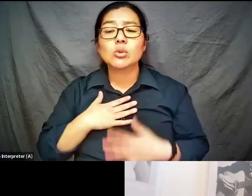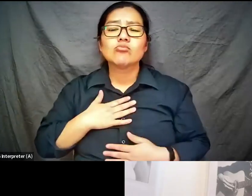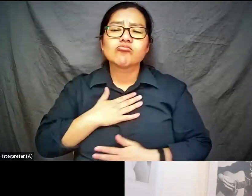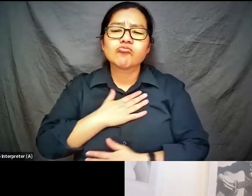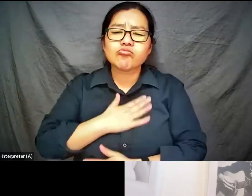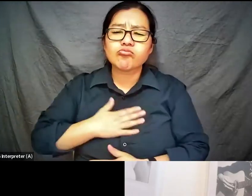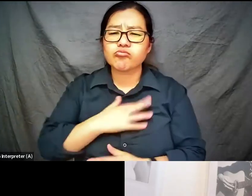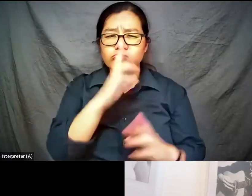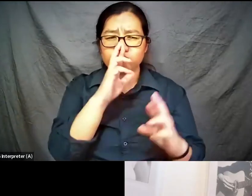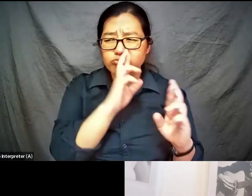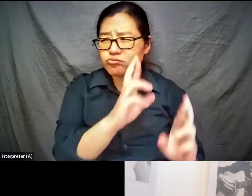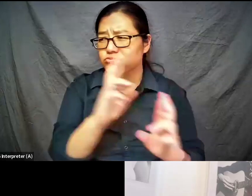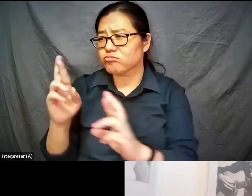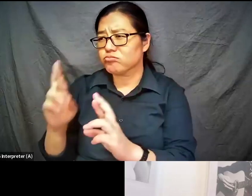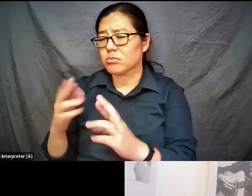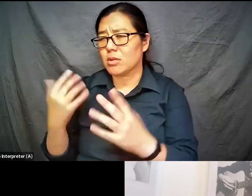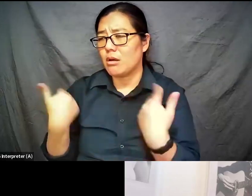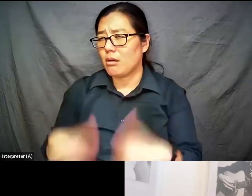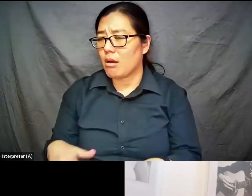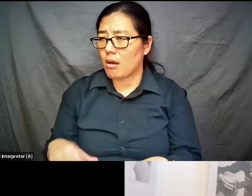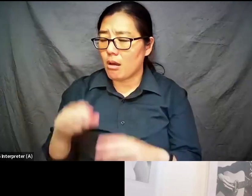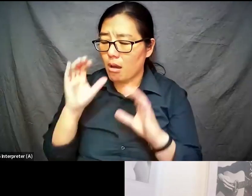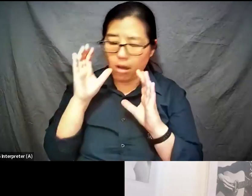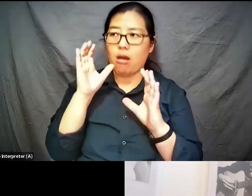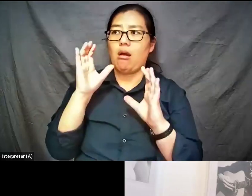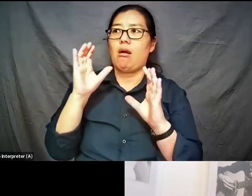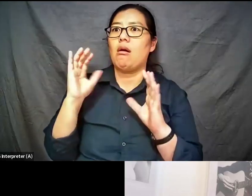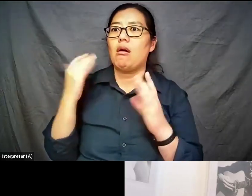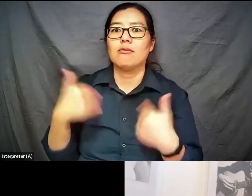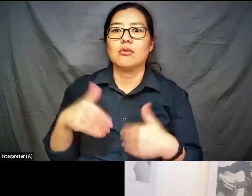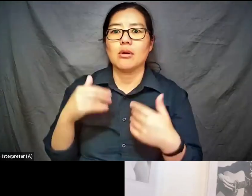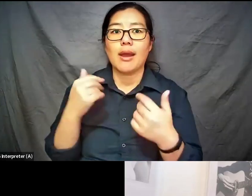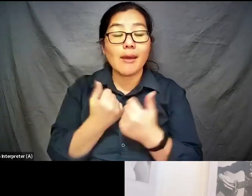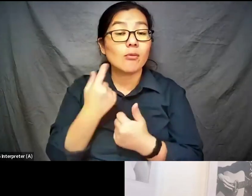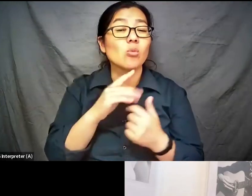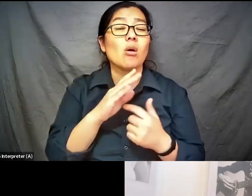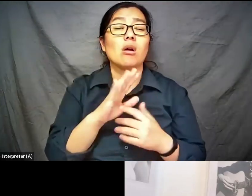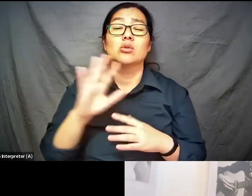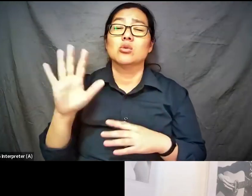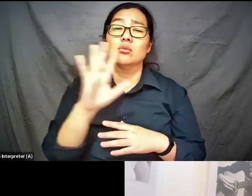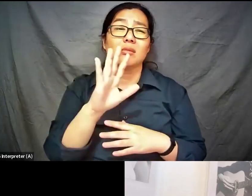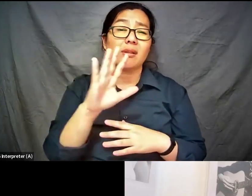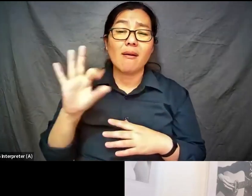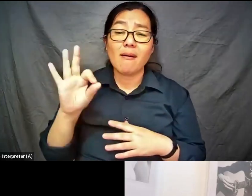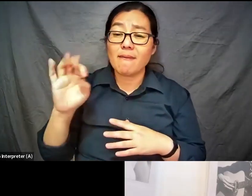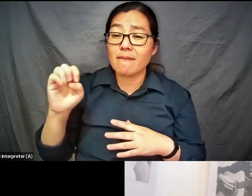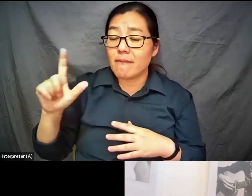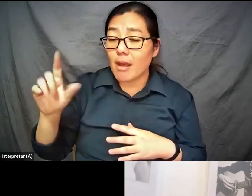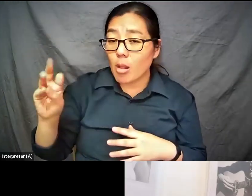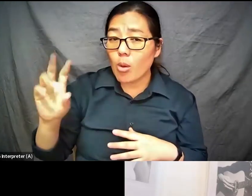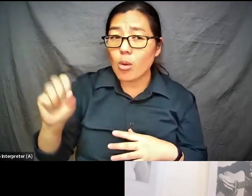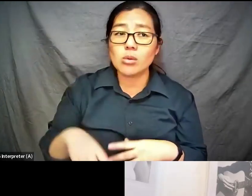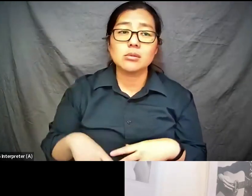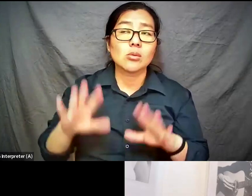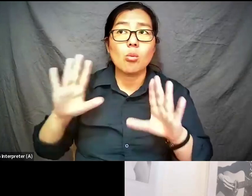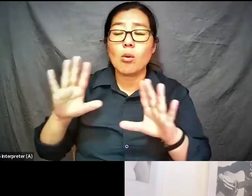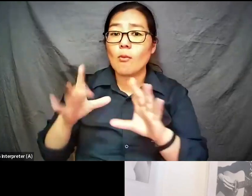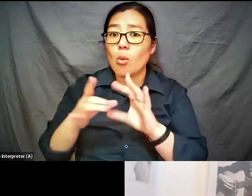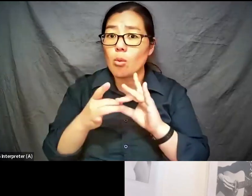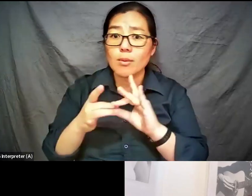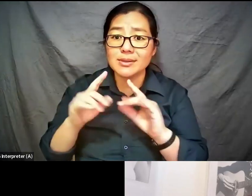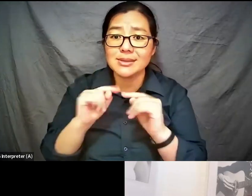it's messy, but it's not messy in a bad way. And being able to pivot, and being able to pivot with grace